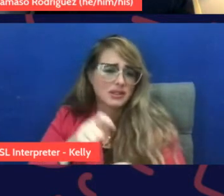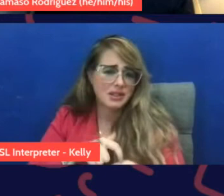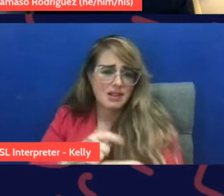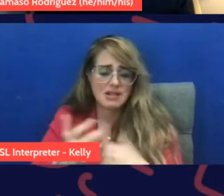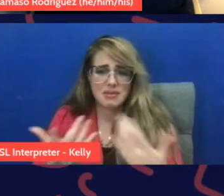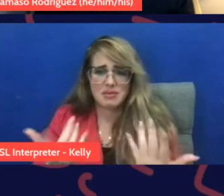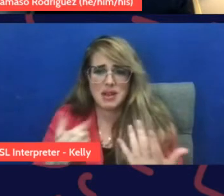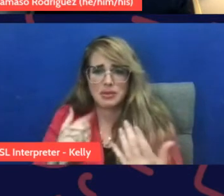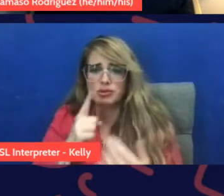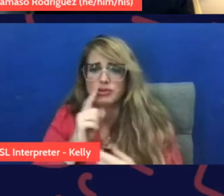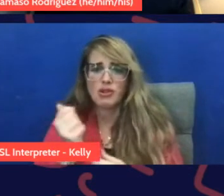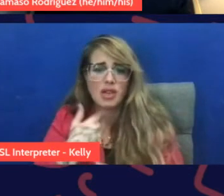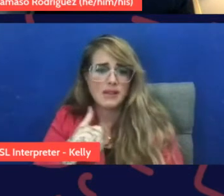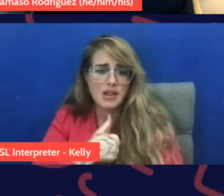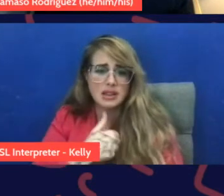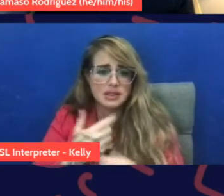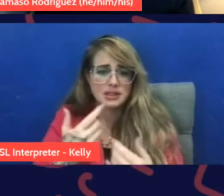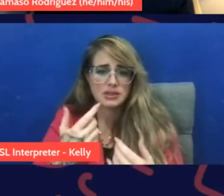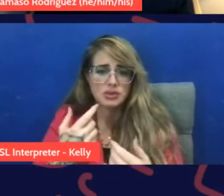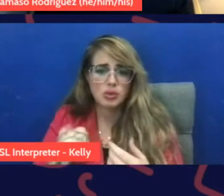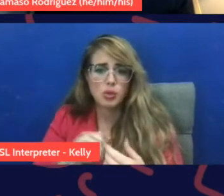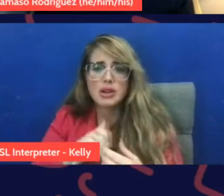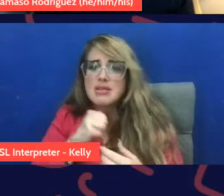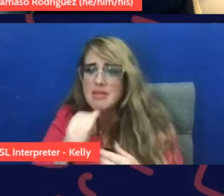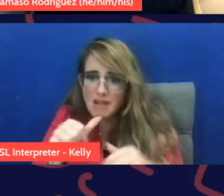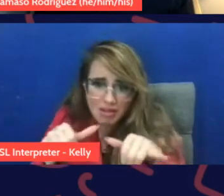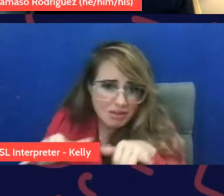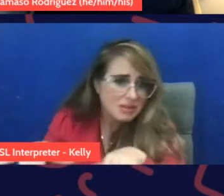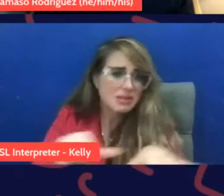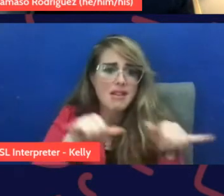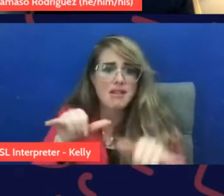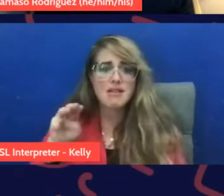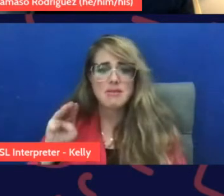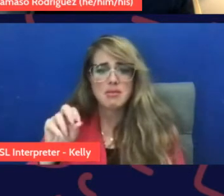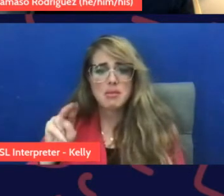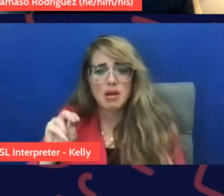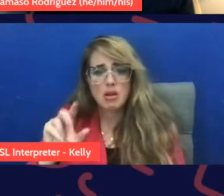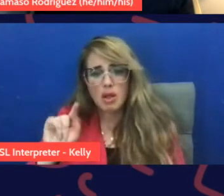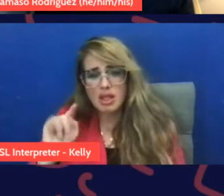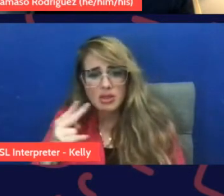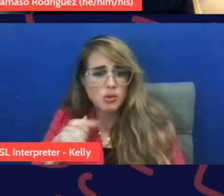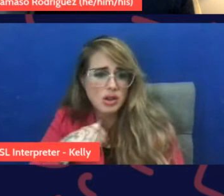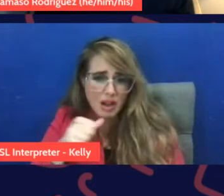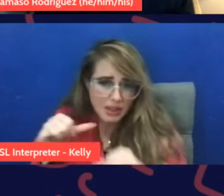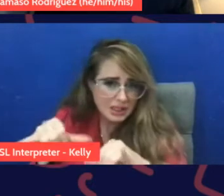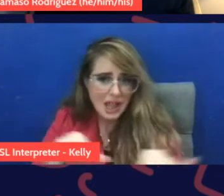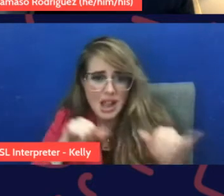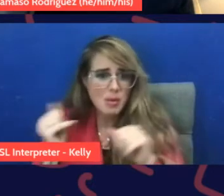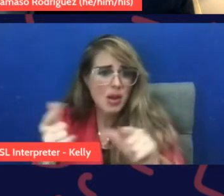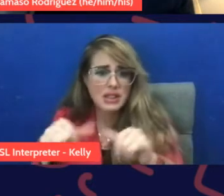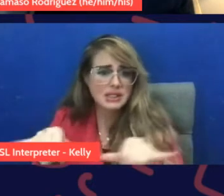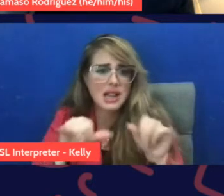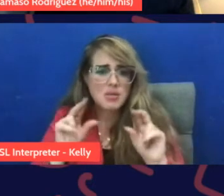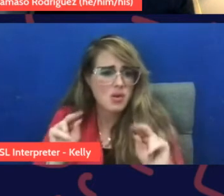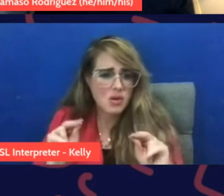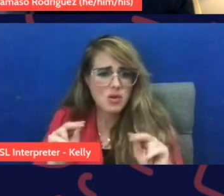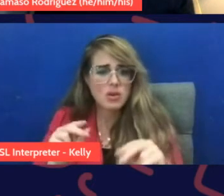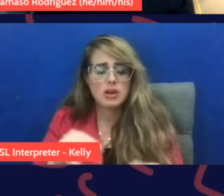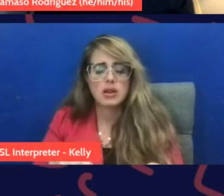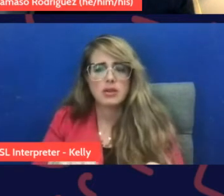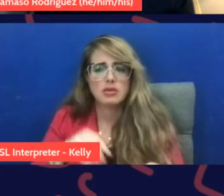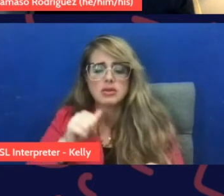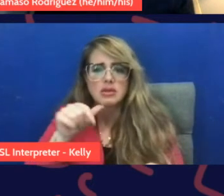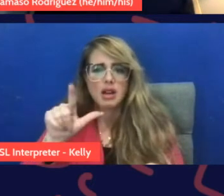I'm sure all of us that come out of our mouth is, we're not a monolith. We're not a monolith. I don't know how many times you have to say it to non-Latino people